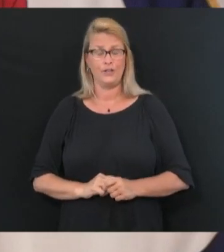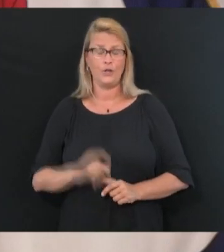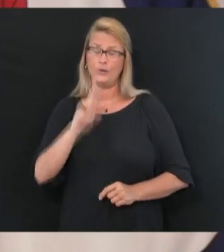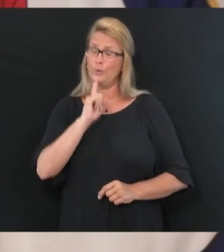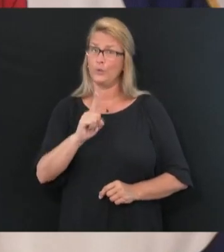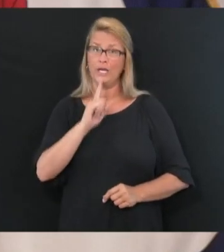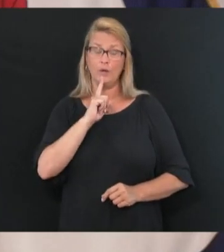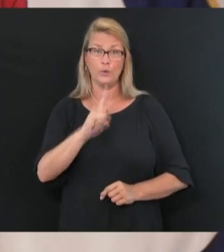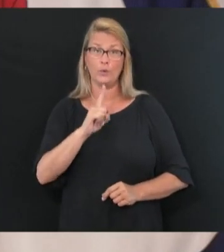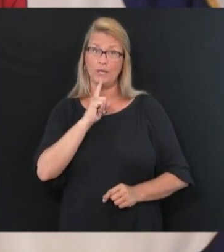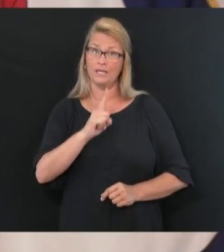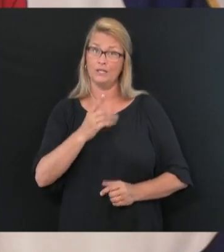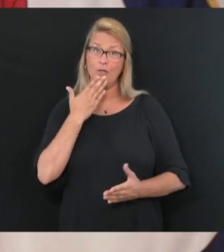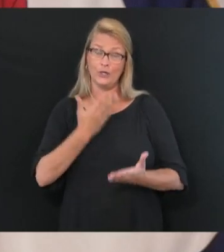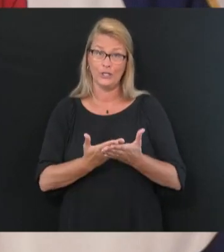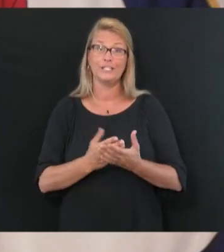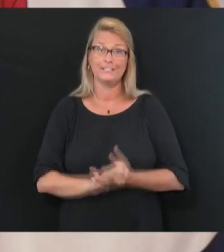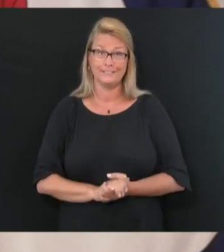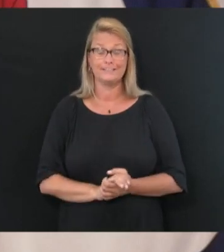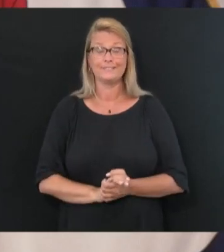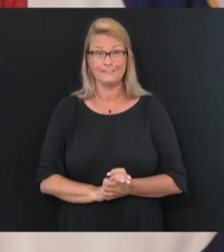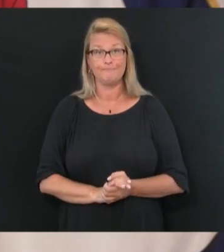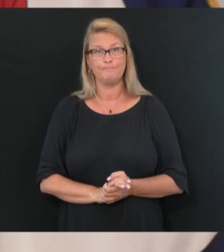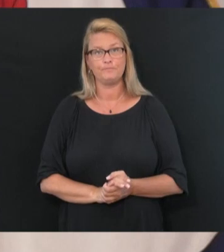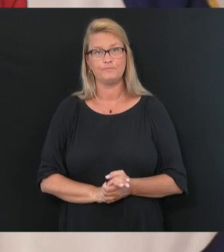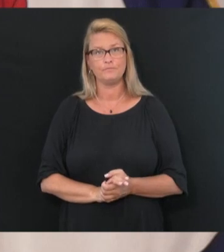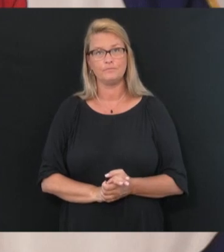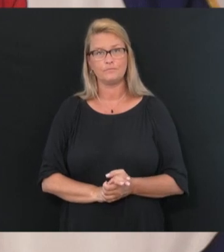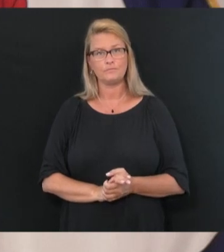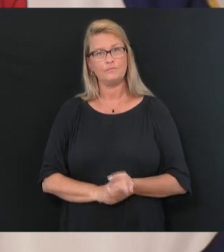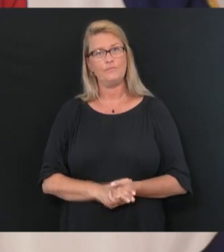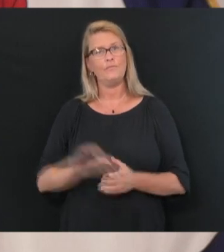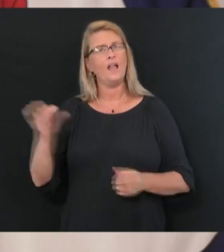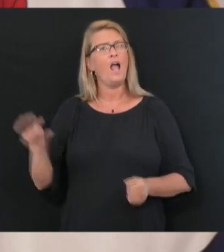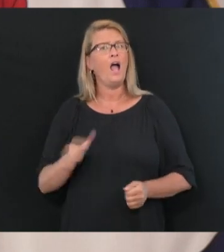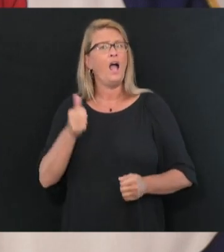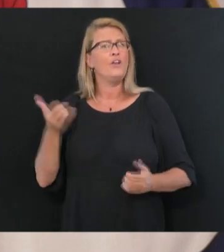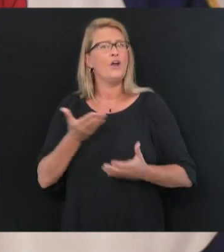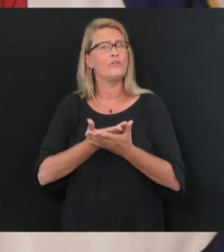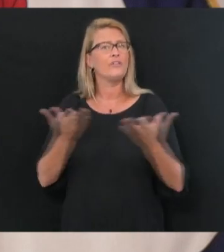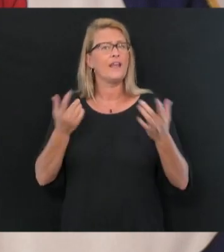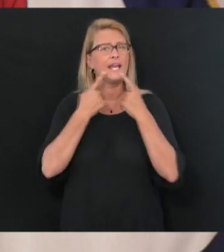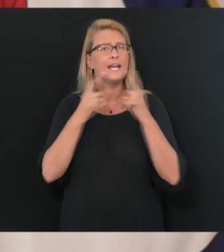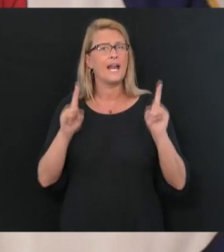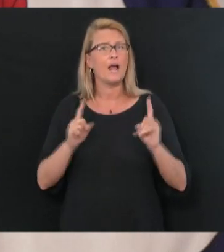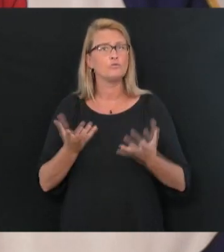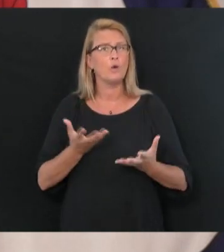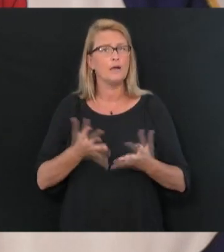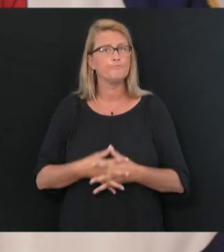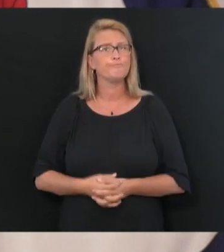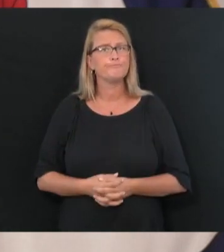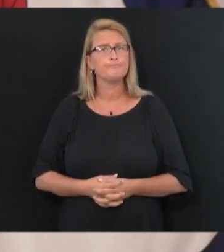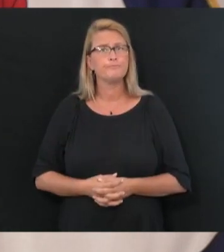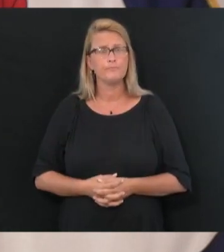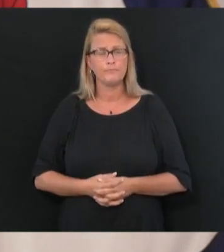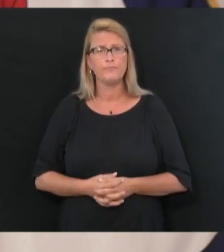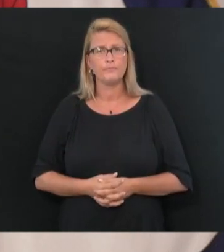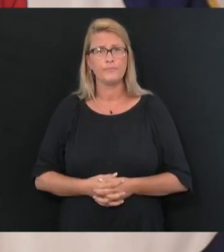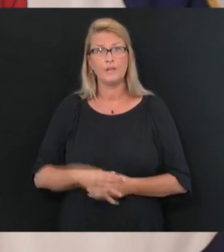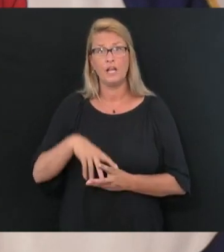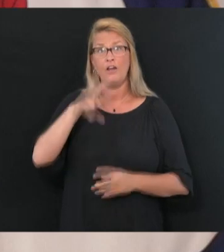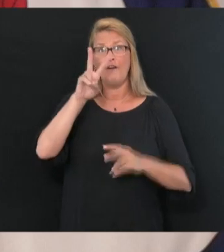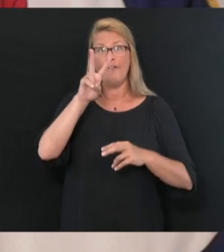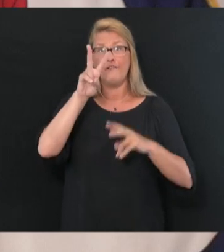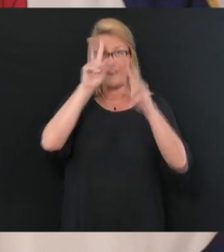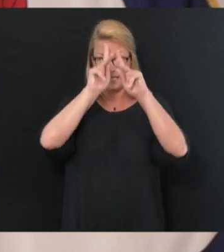really aggressive, and that's really good. The only other thing I'd report is just this, is the vice president